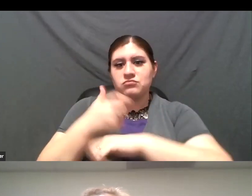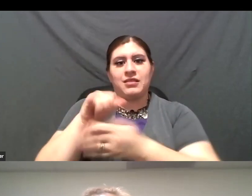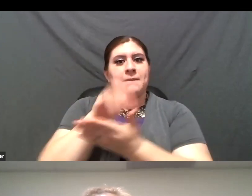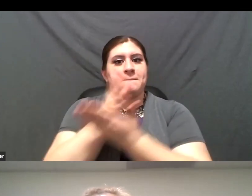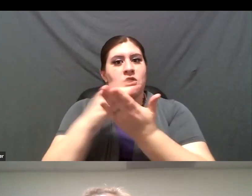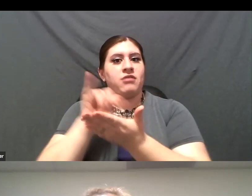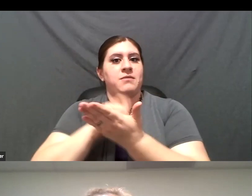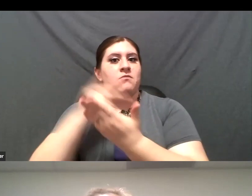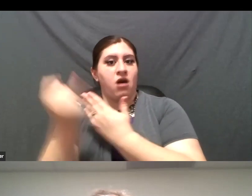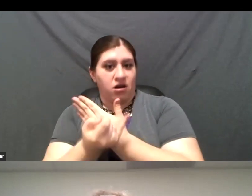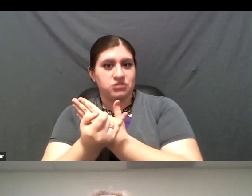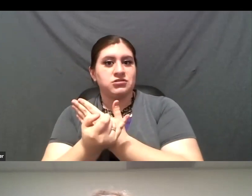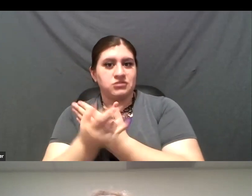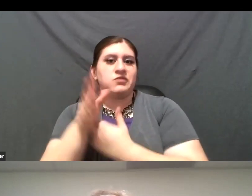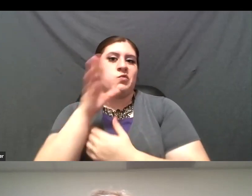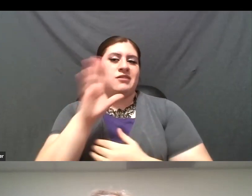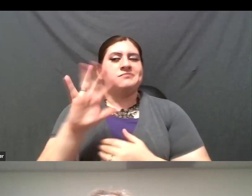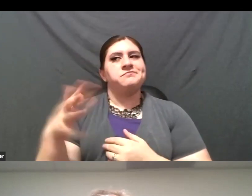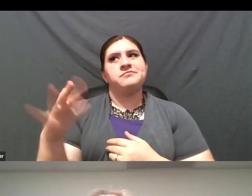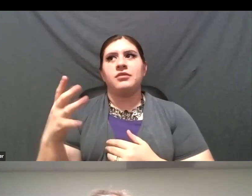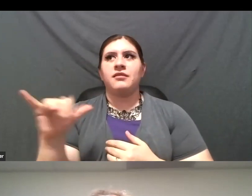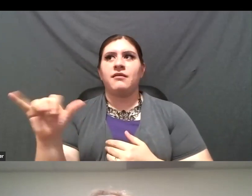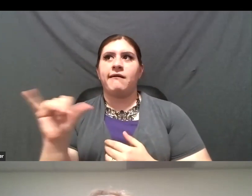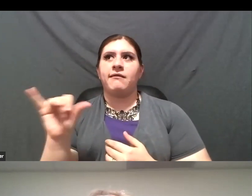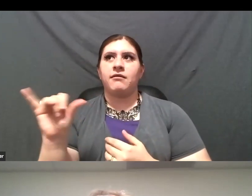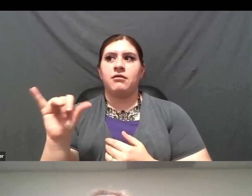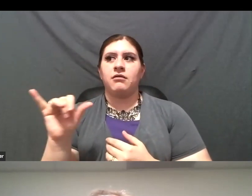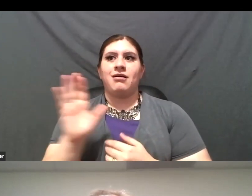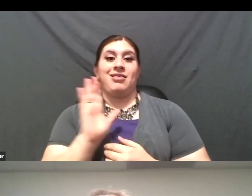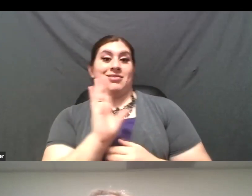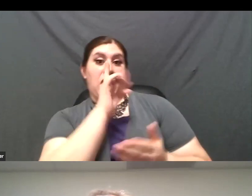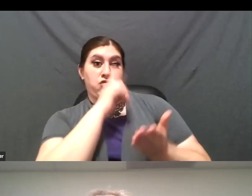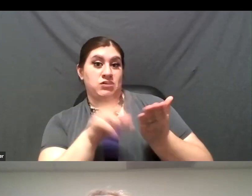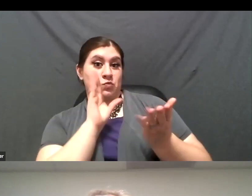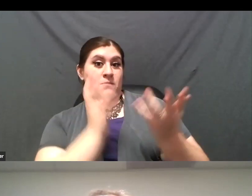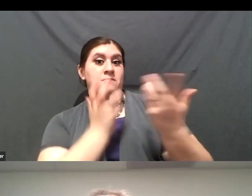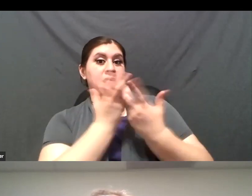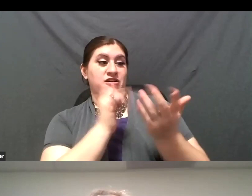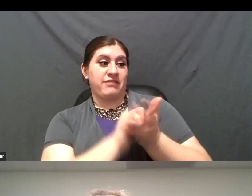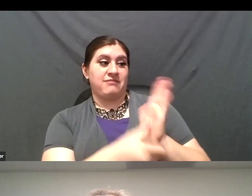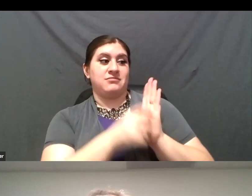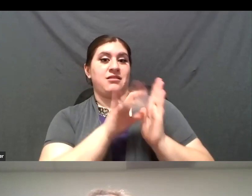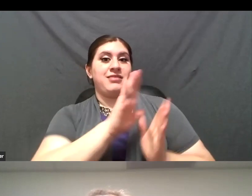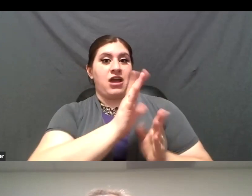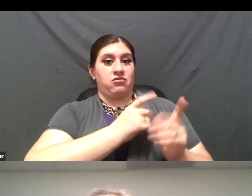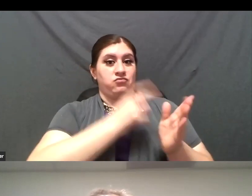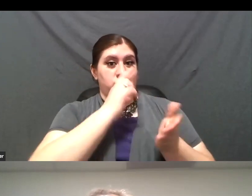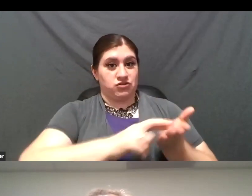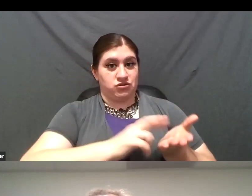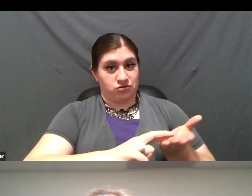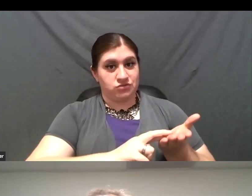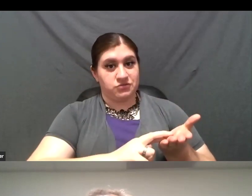the project. It will be something that is tailored to their research emphasis of what they're working on at that particular